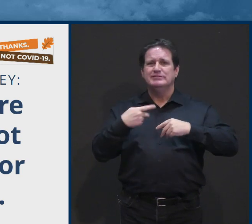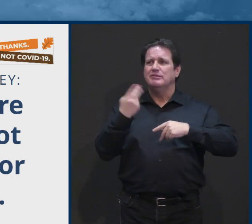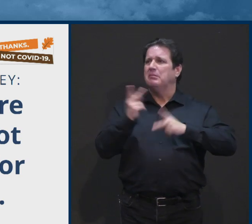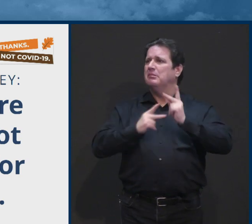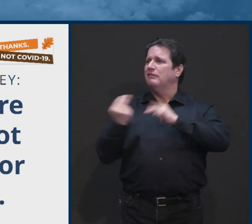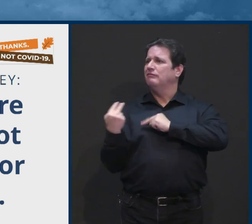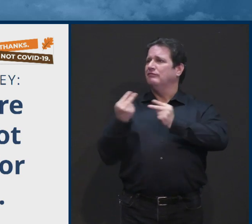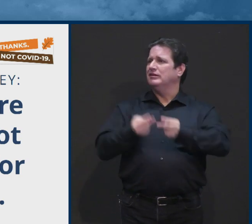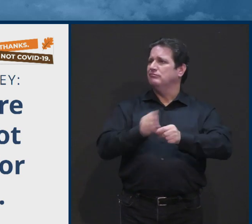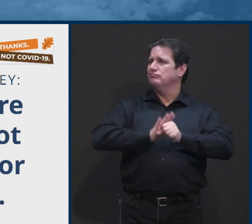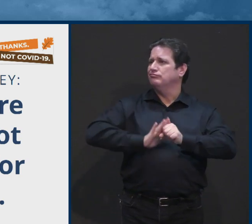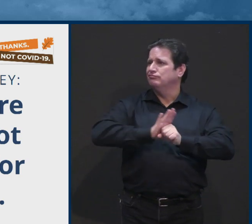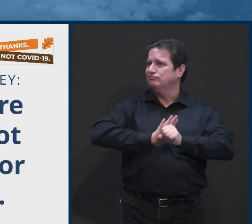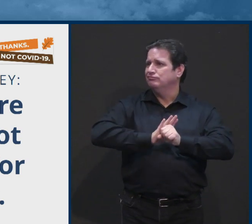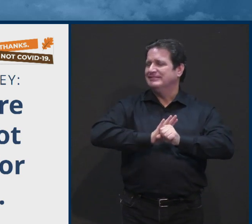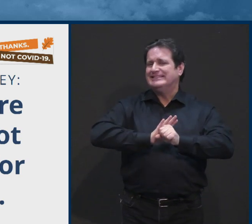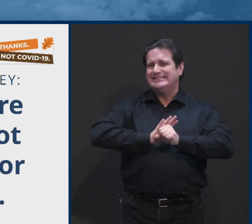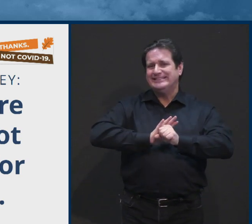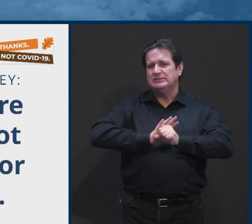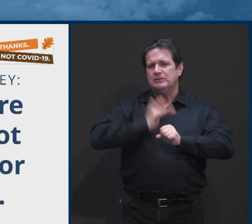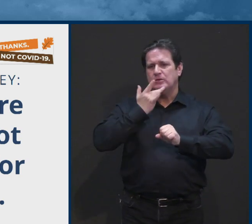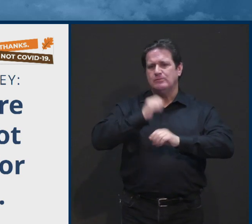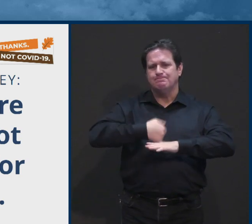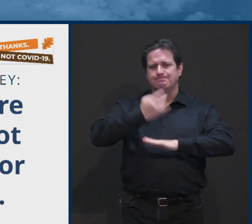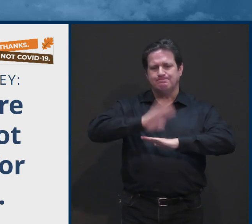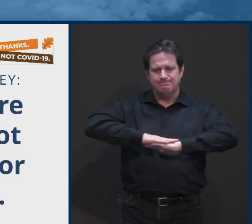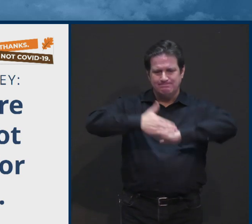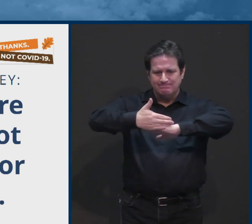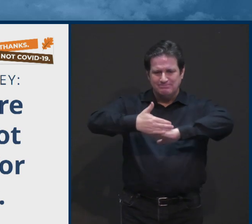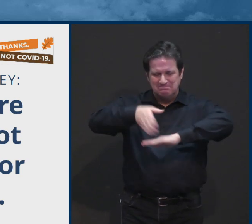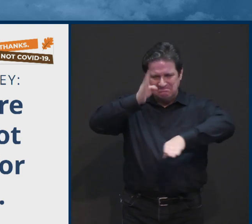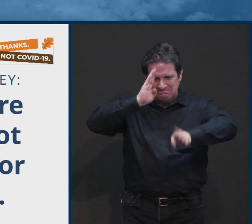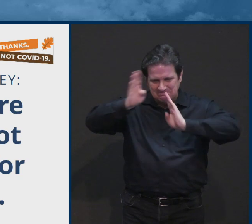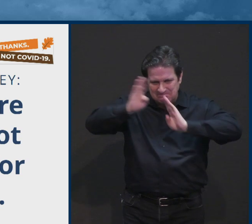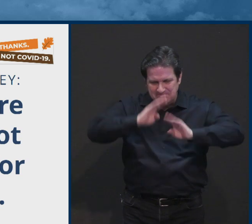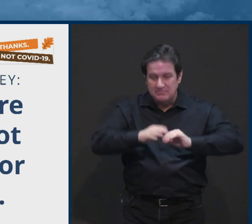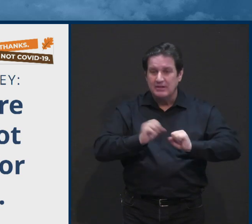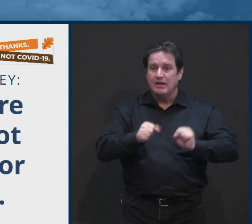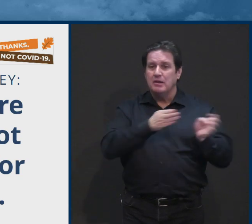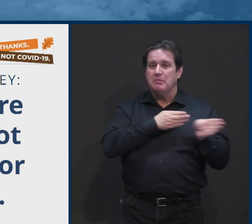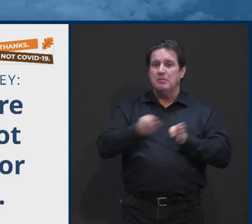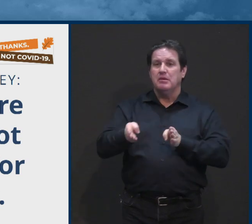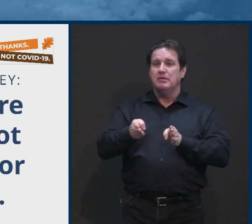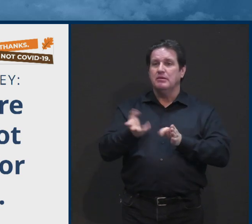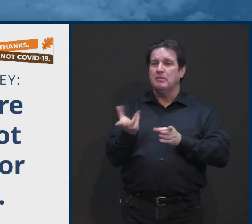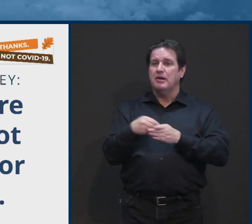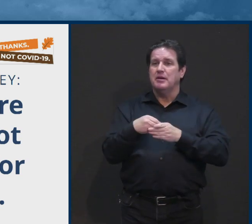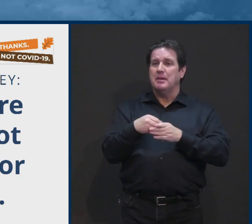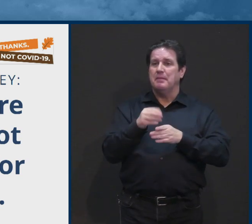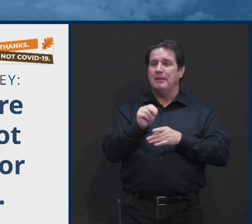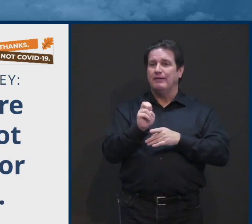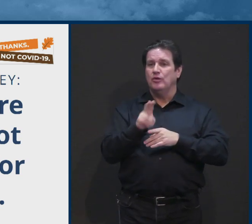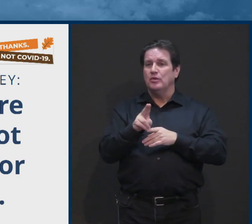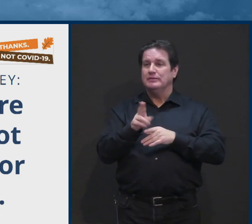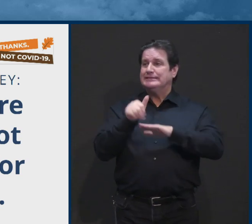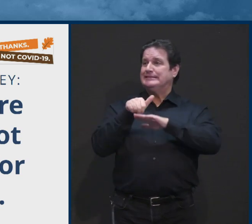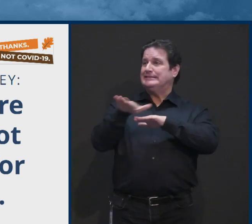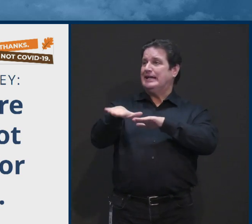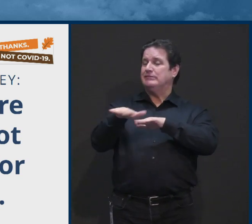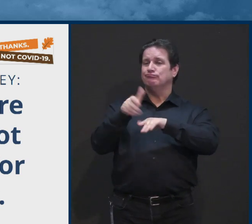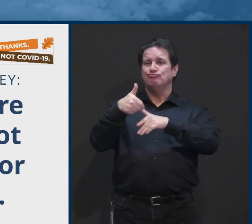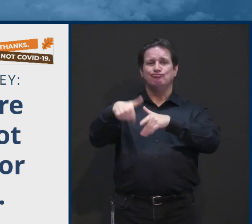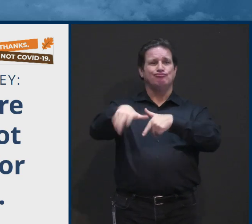households, doing it virtually. Everybody decide they're going to prepare a particular part of the menu and then send it